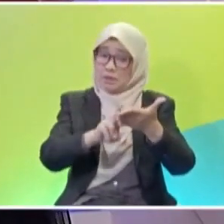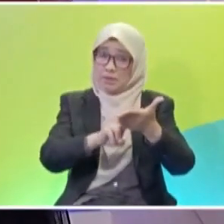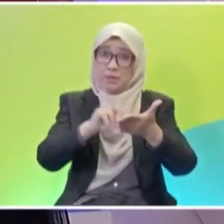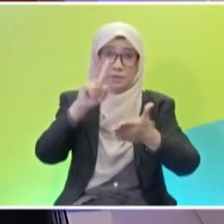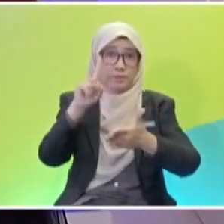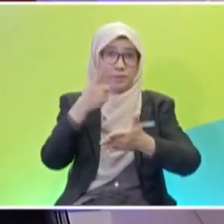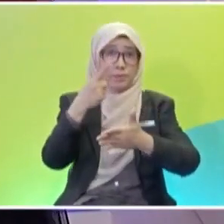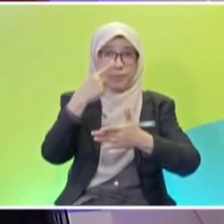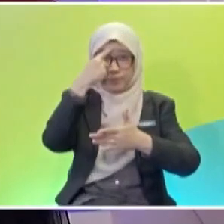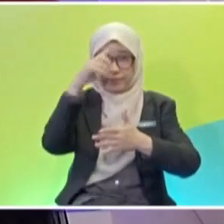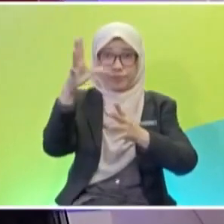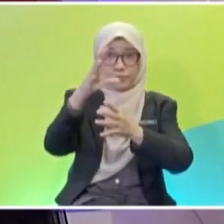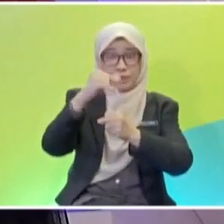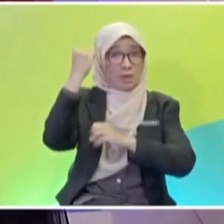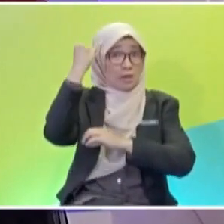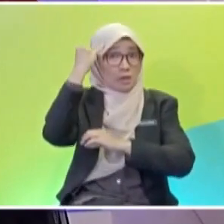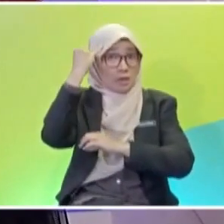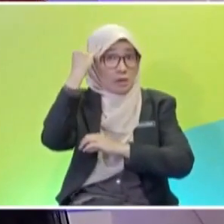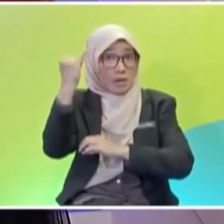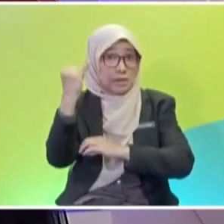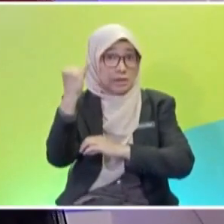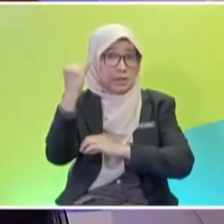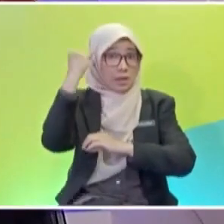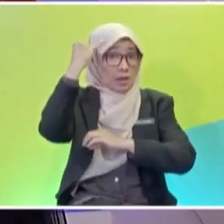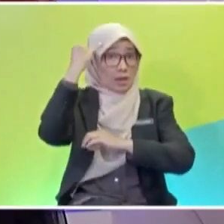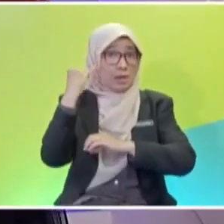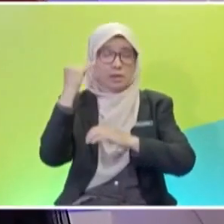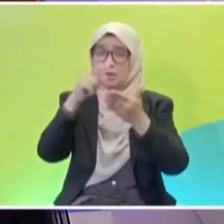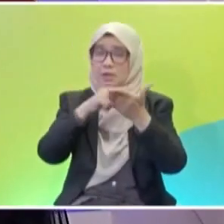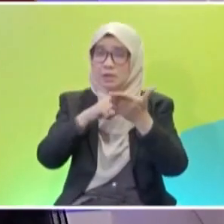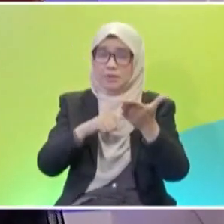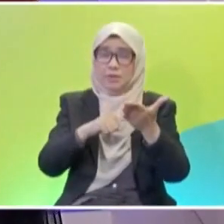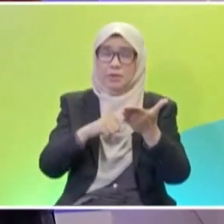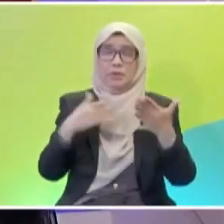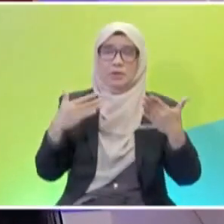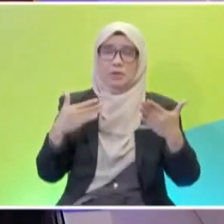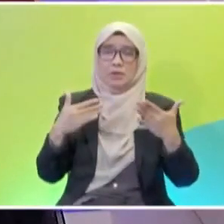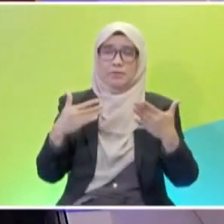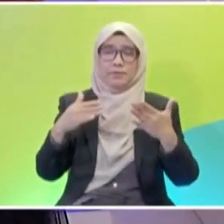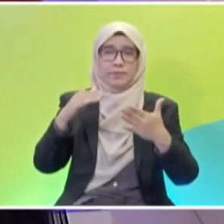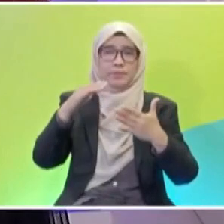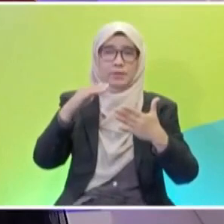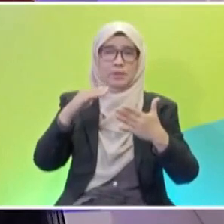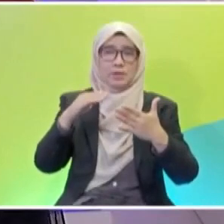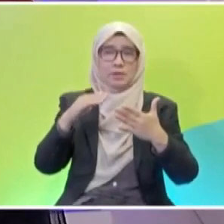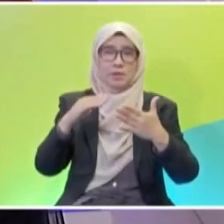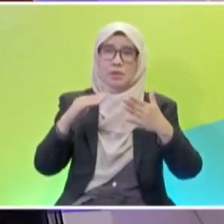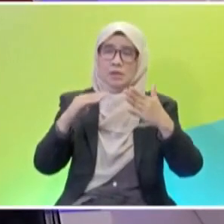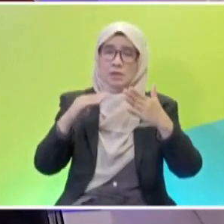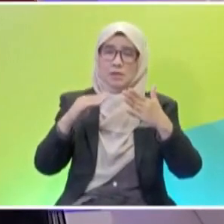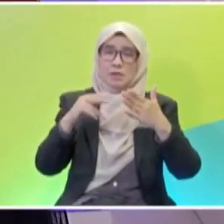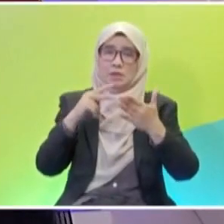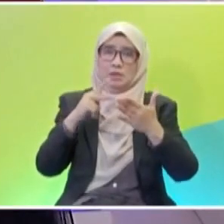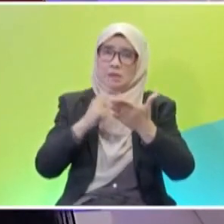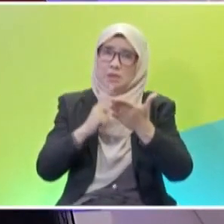they will freeze. Oh my Lord, there's a lot to read. And then the moment they start reading and then